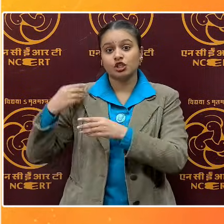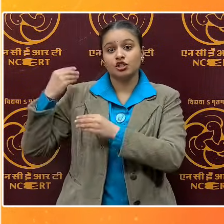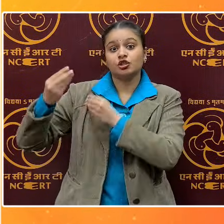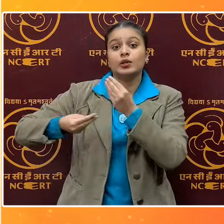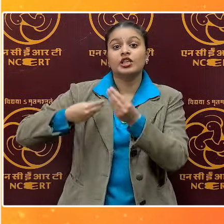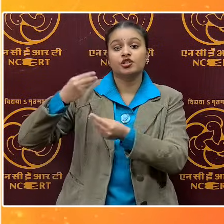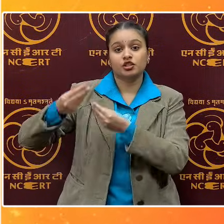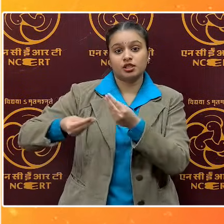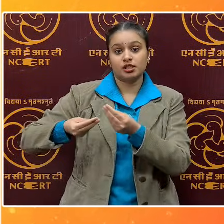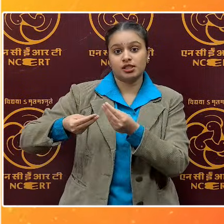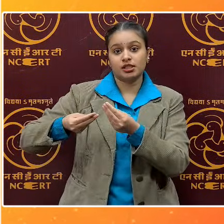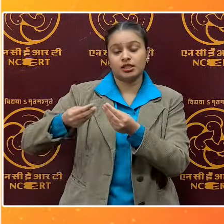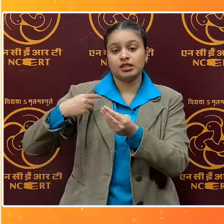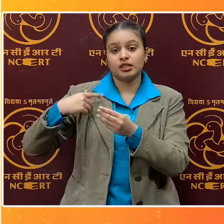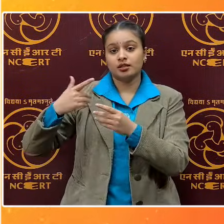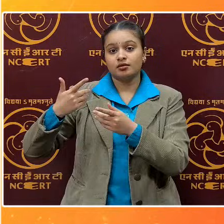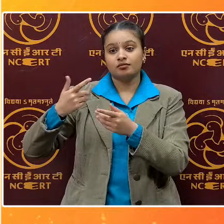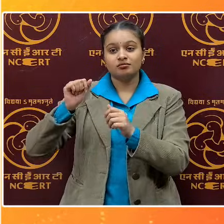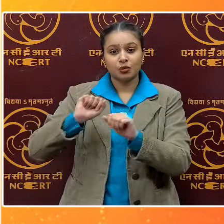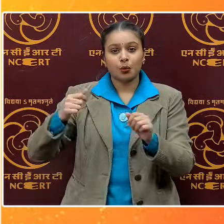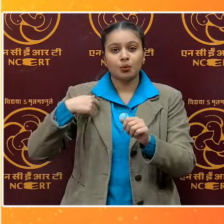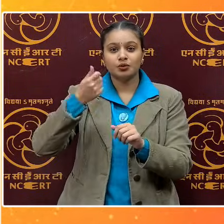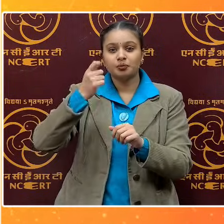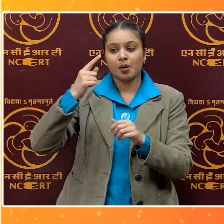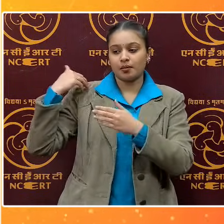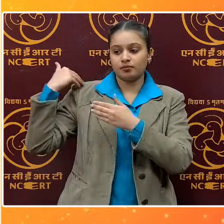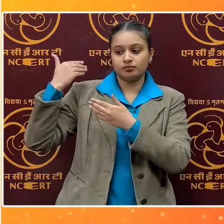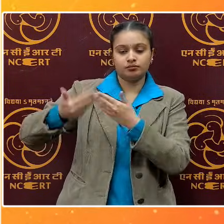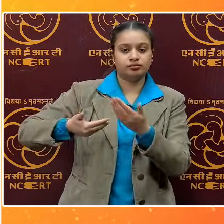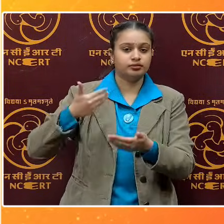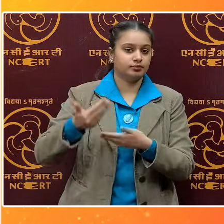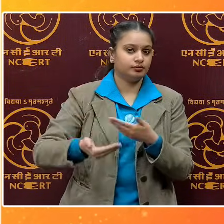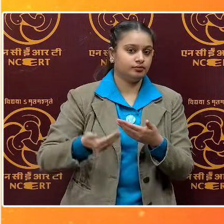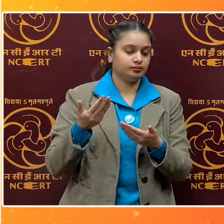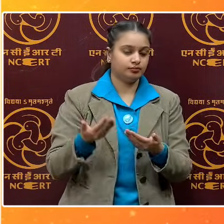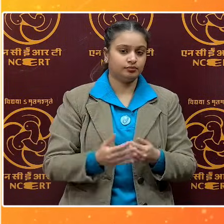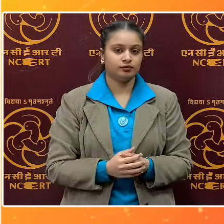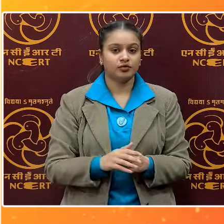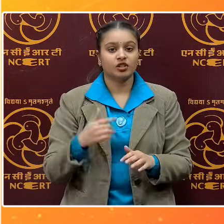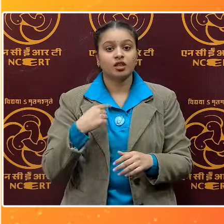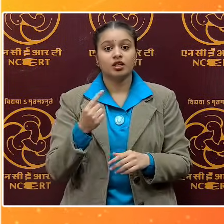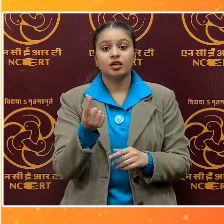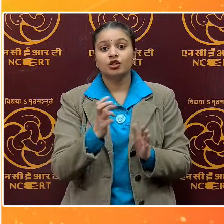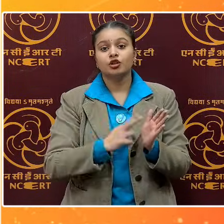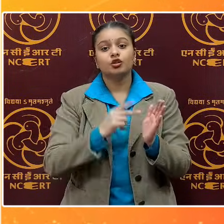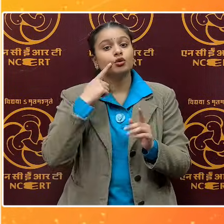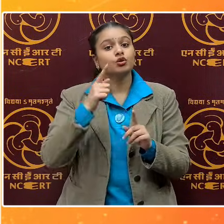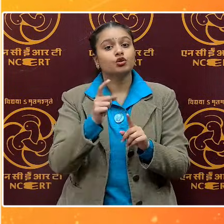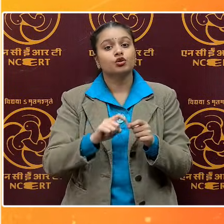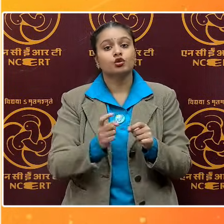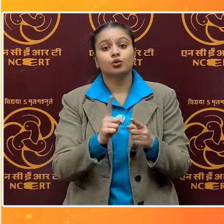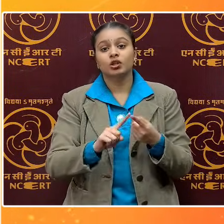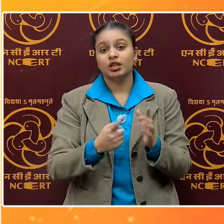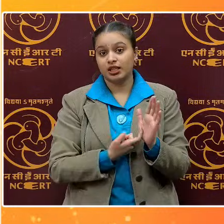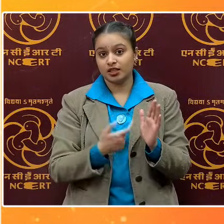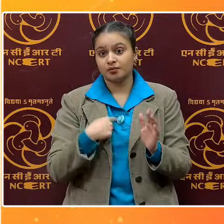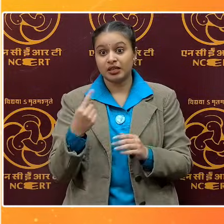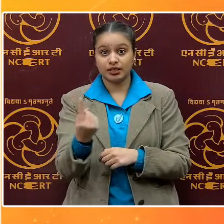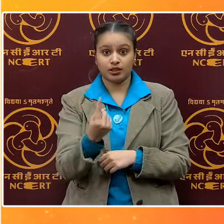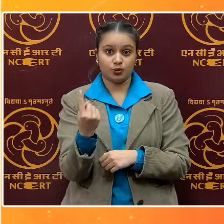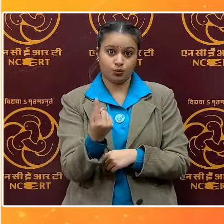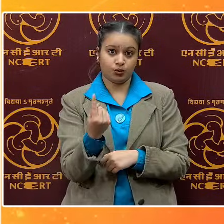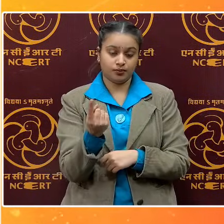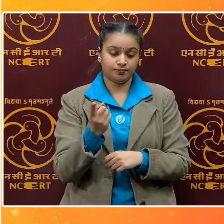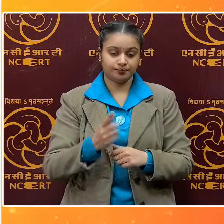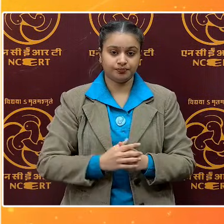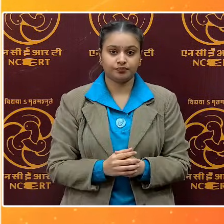tradition, heritage that we are carrying on from generations, heritage. And unique, something special. Exclusive. Exclusive.